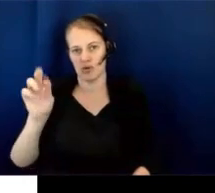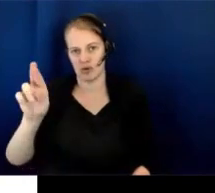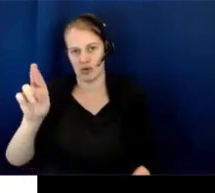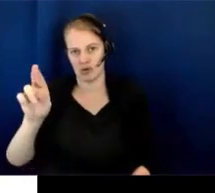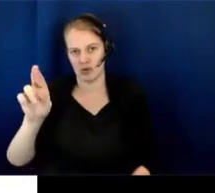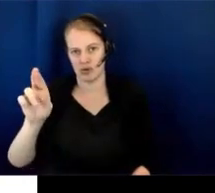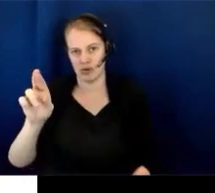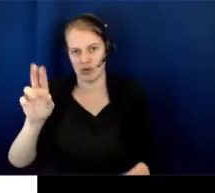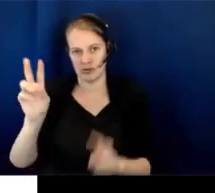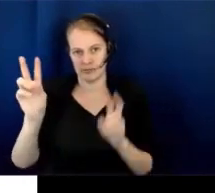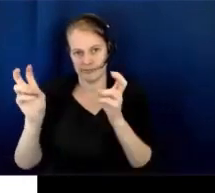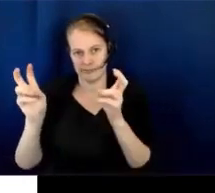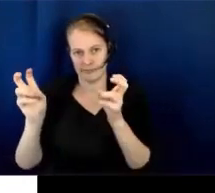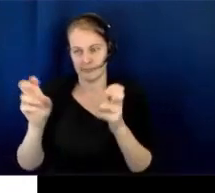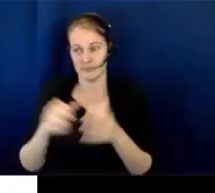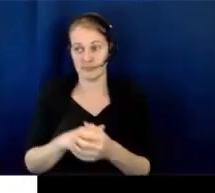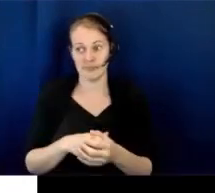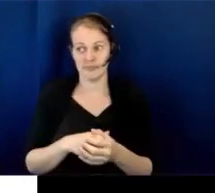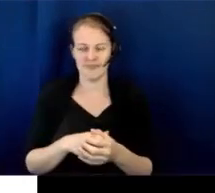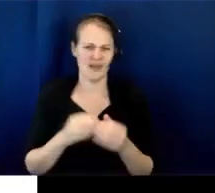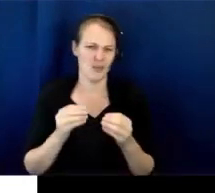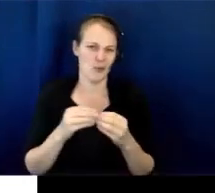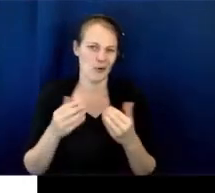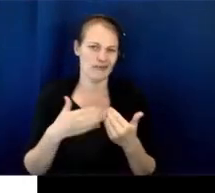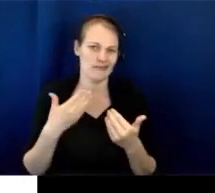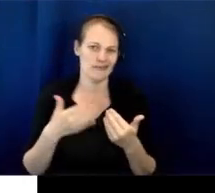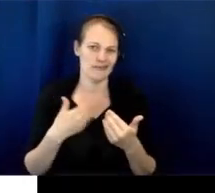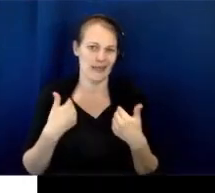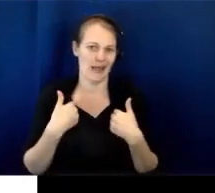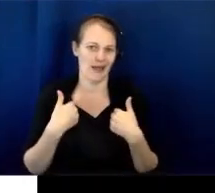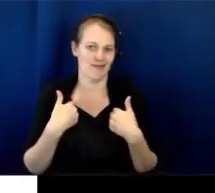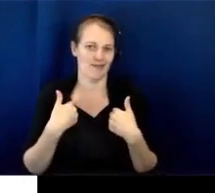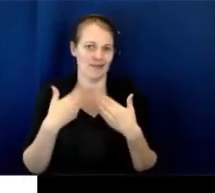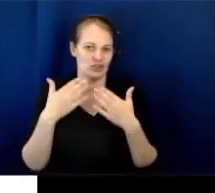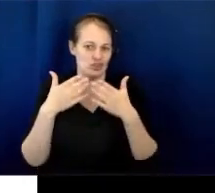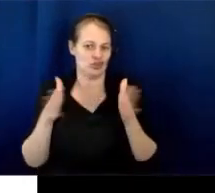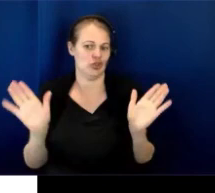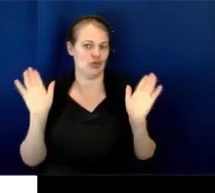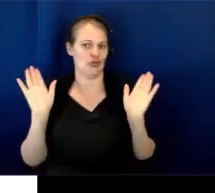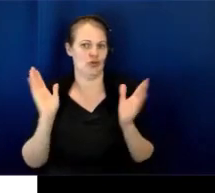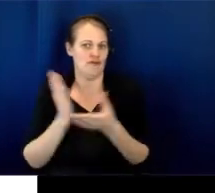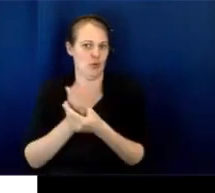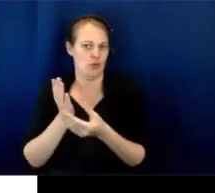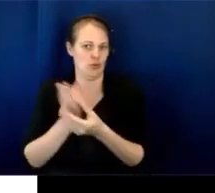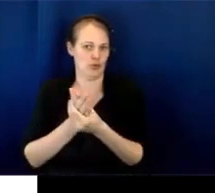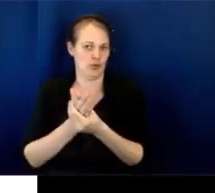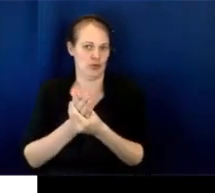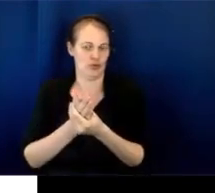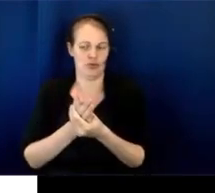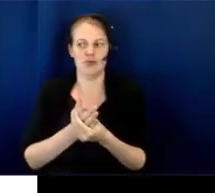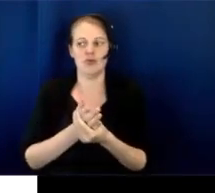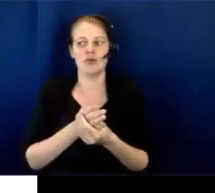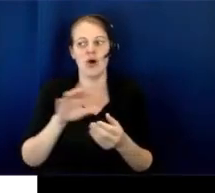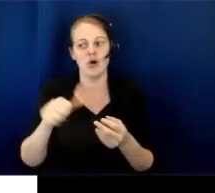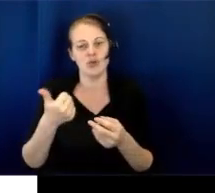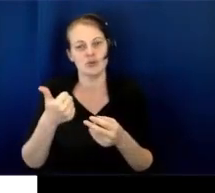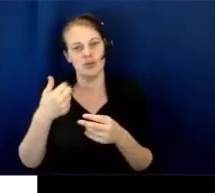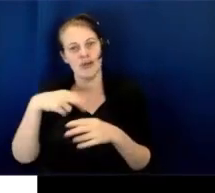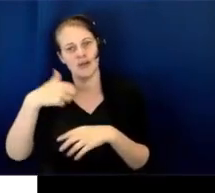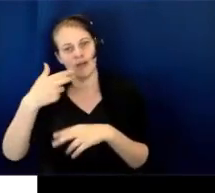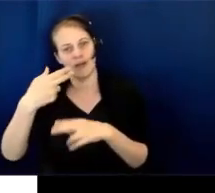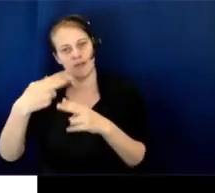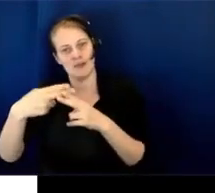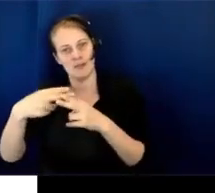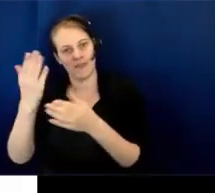because I find it just easier to have my general areas. But I also have another folder that I personally created